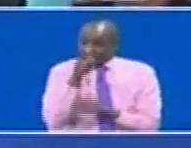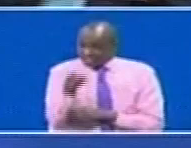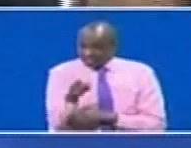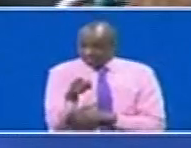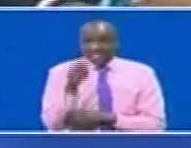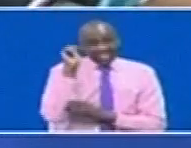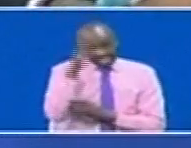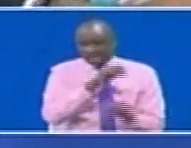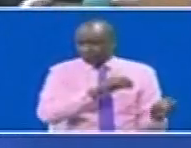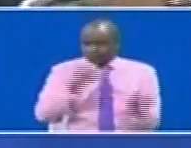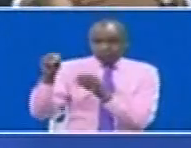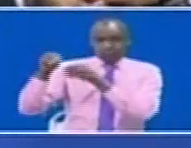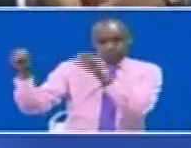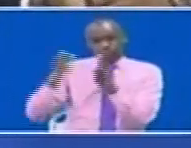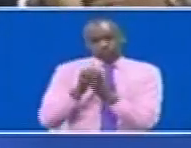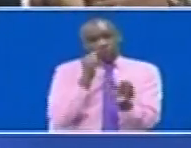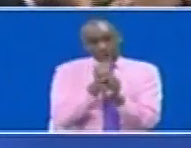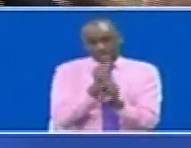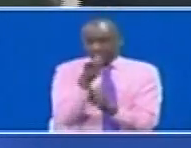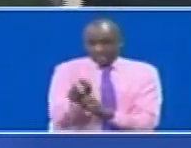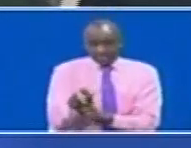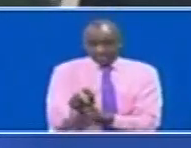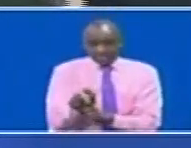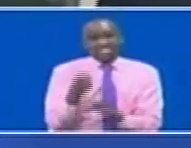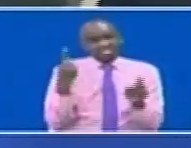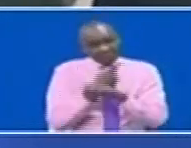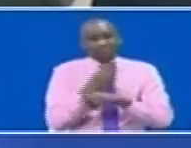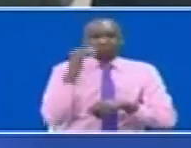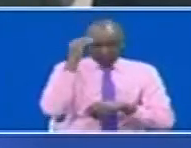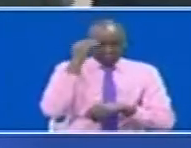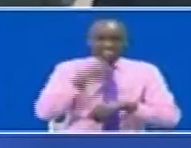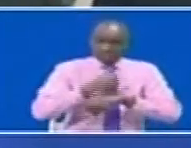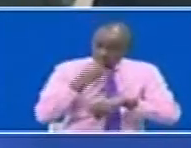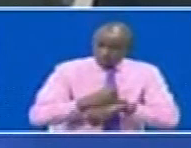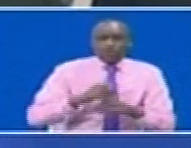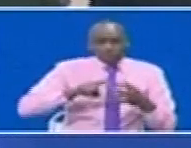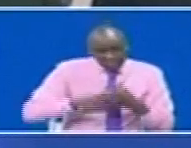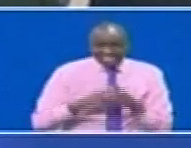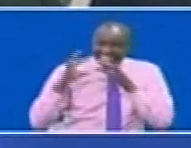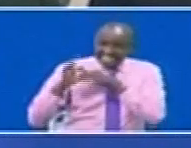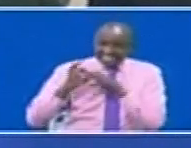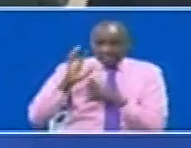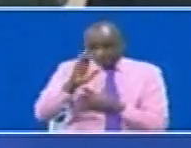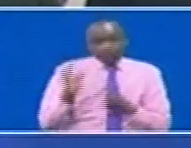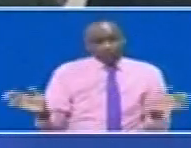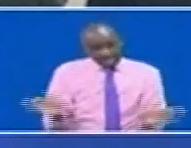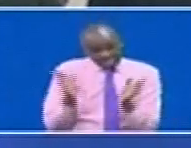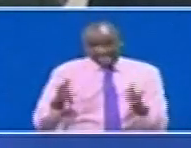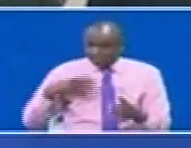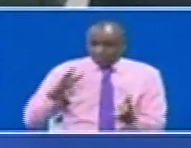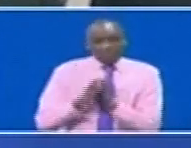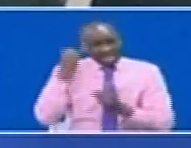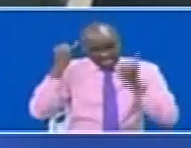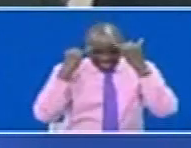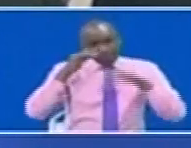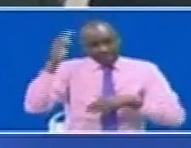to transfer ideas into the workforce. Learning institutions are being urged to start a culture of encouraging innovations,